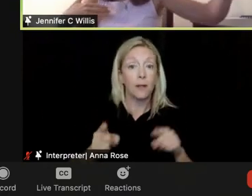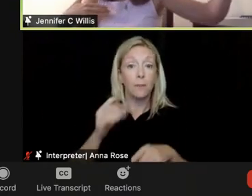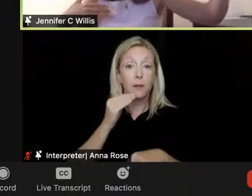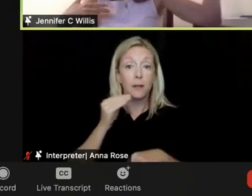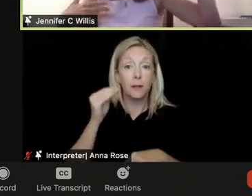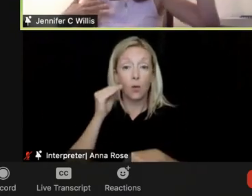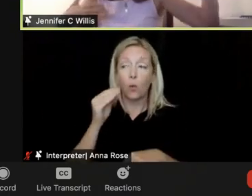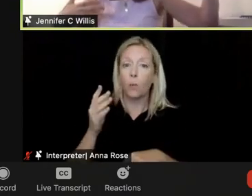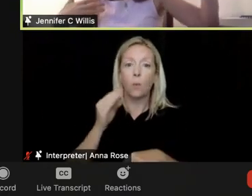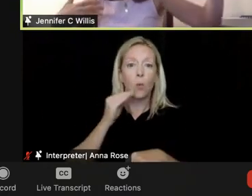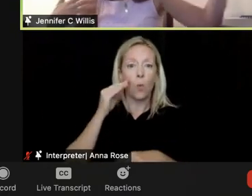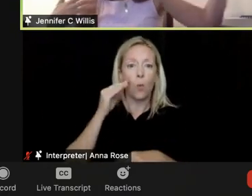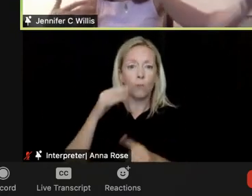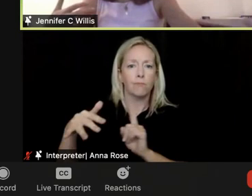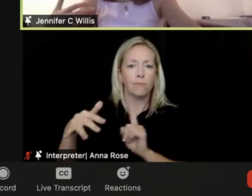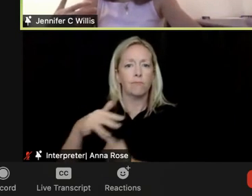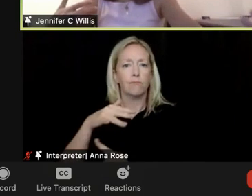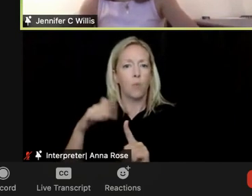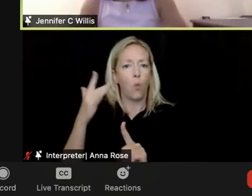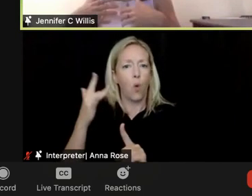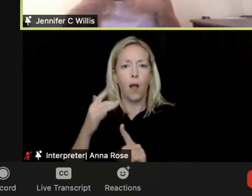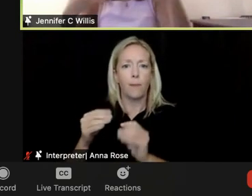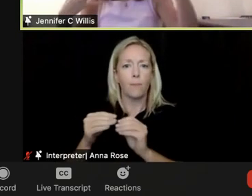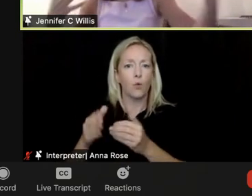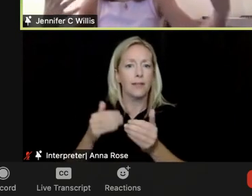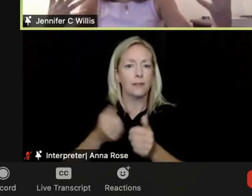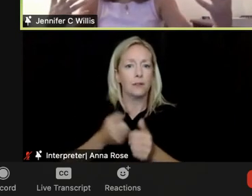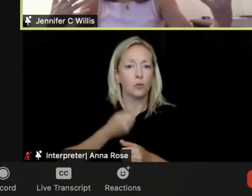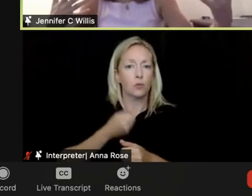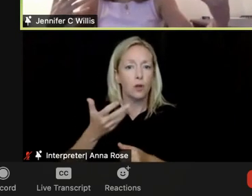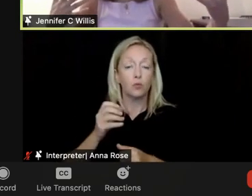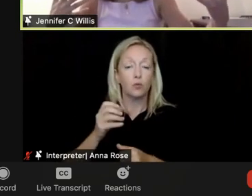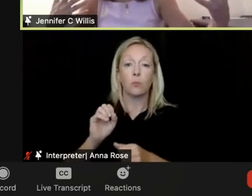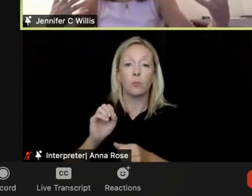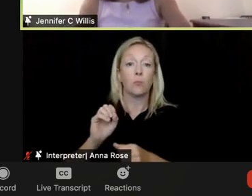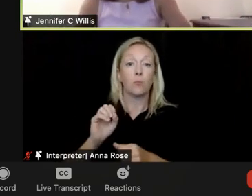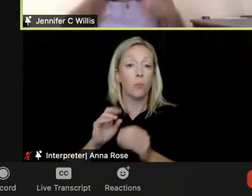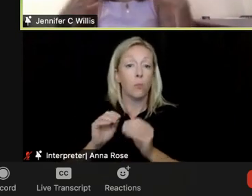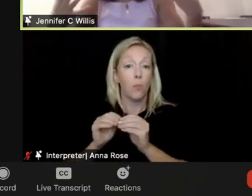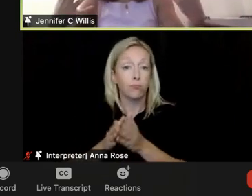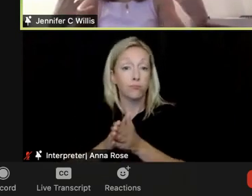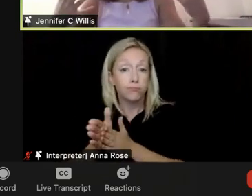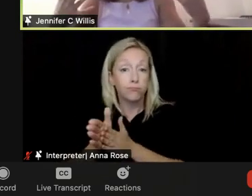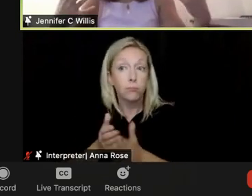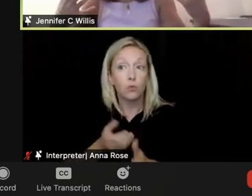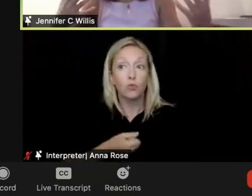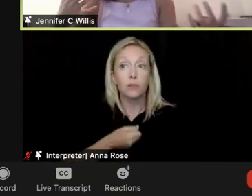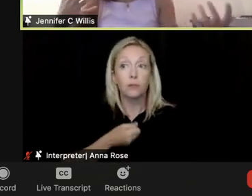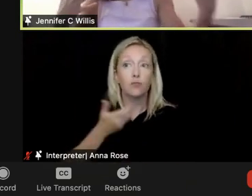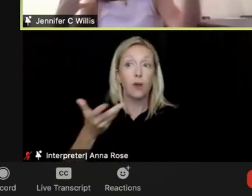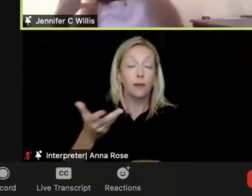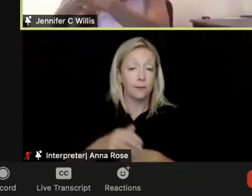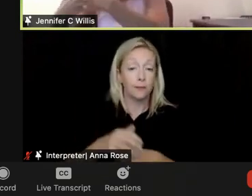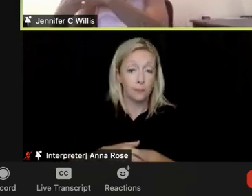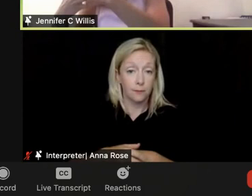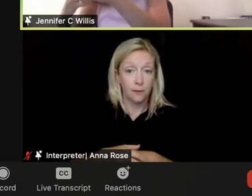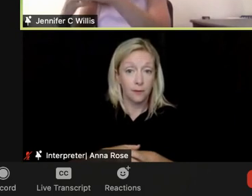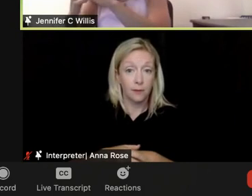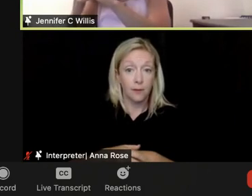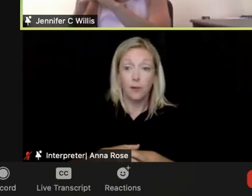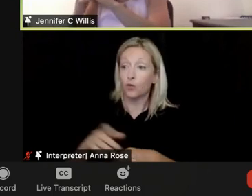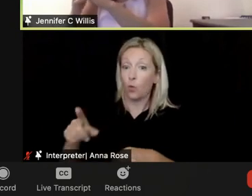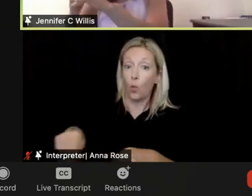this environment for the student to express these things? Or what are the things that they are talking about and wanting to communicate about? Can those